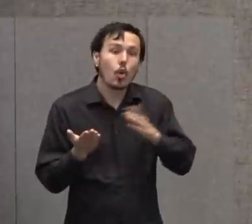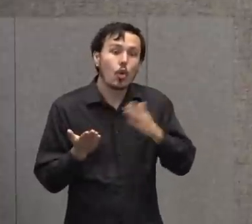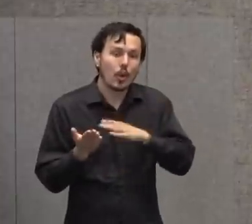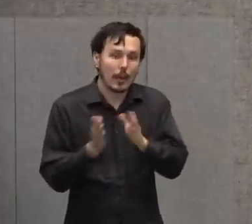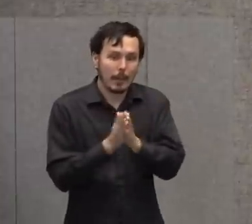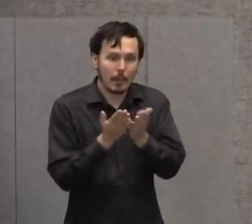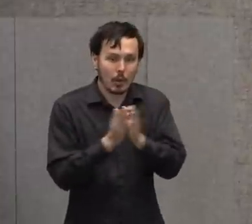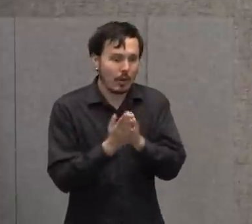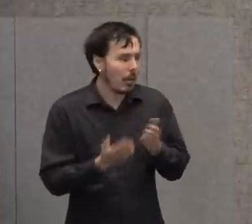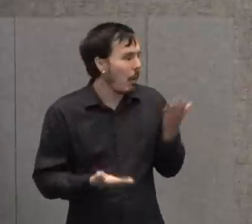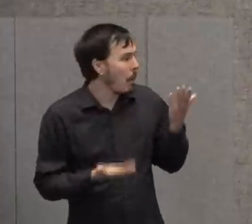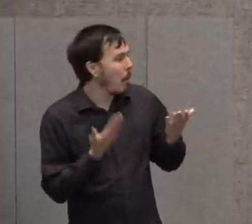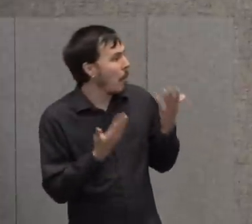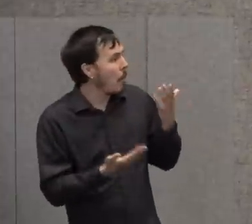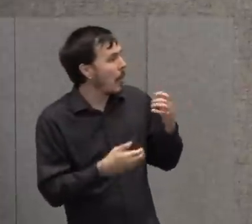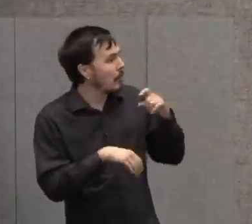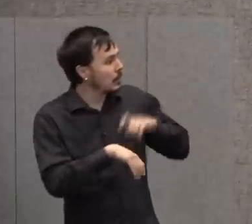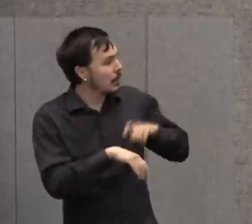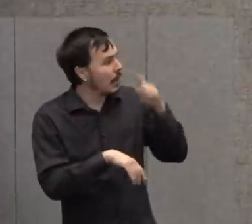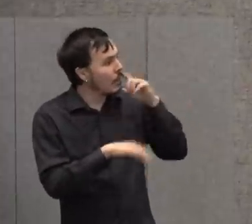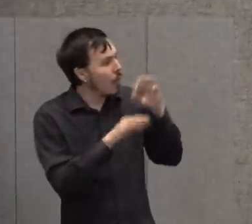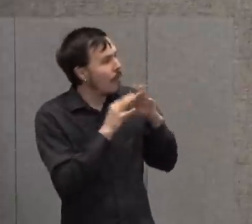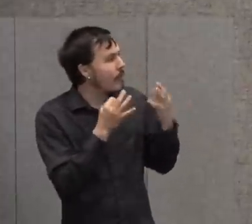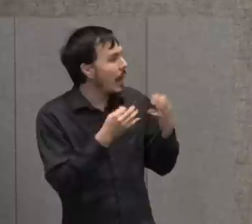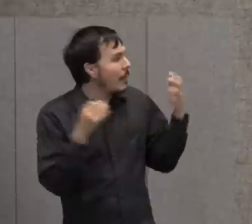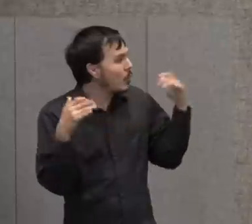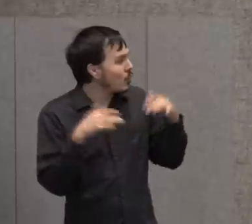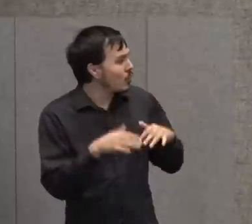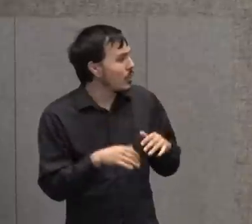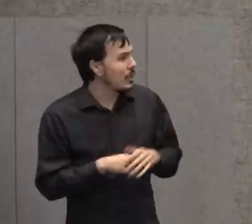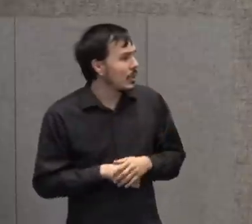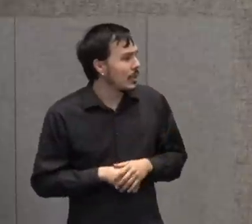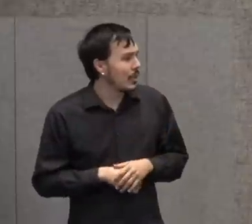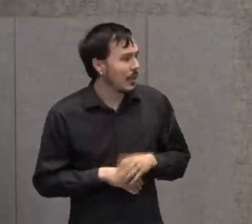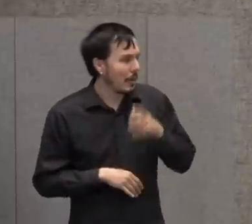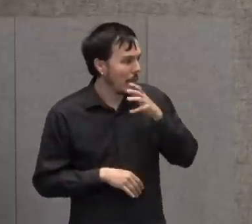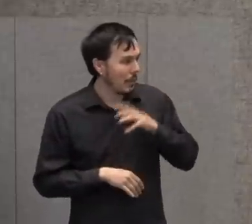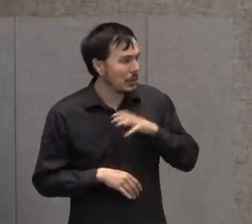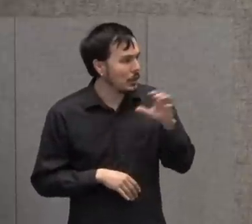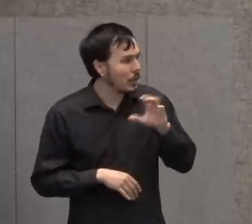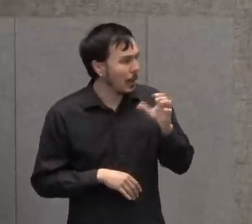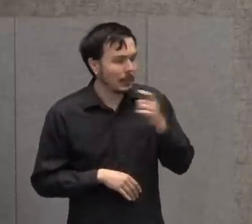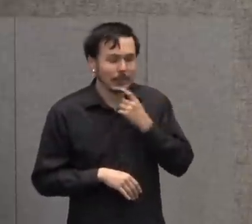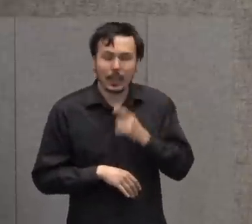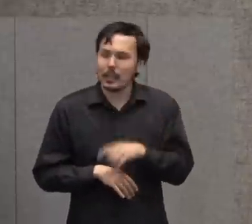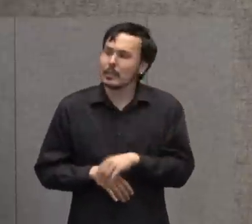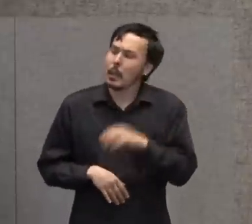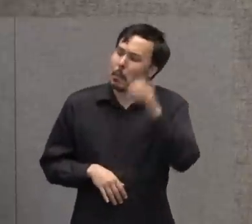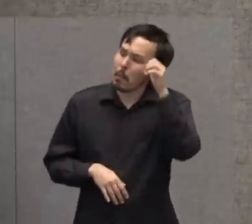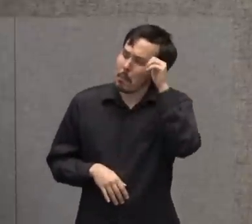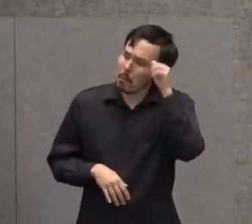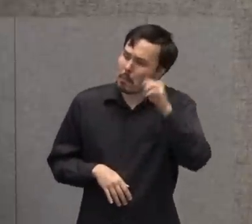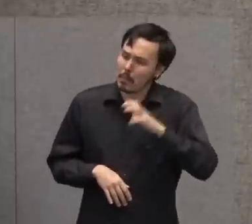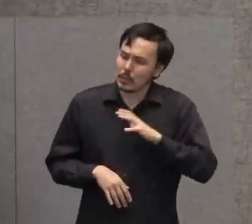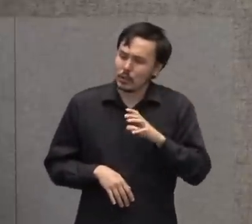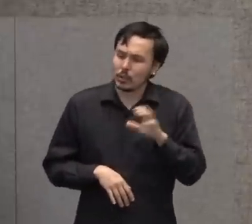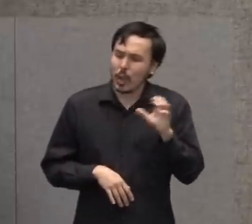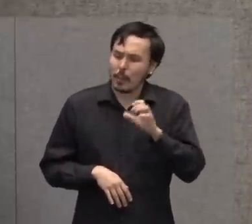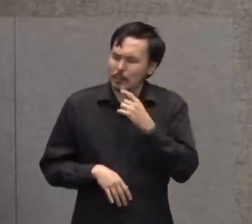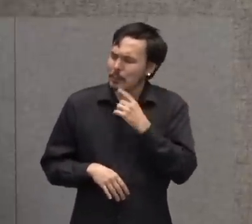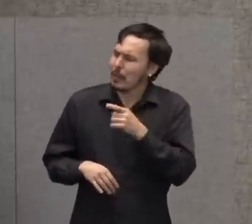family reunion, said Mrs. Comfort. A wonderful idea, said Mr. Comfort. Let's